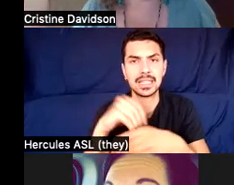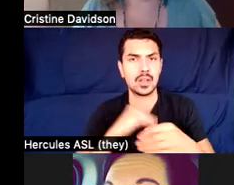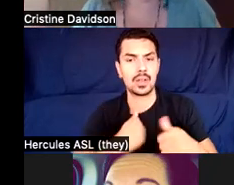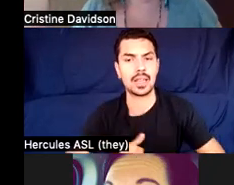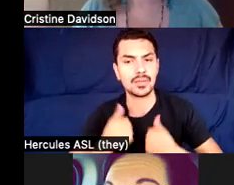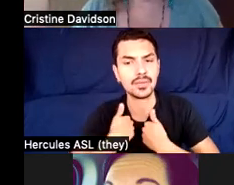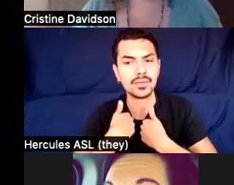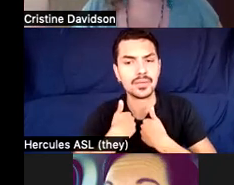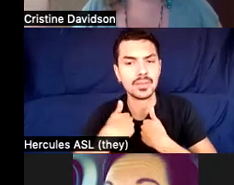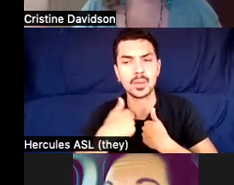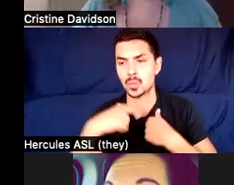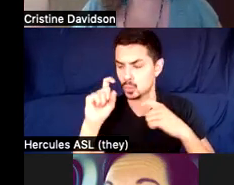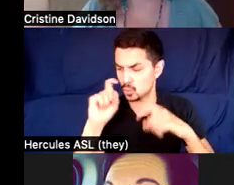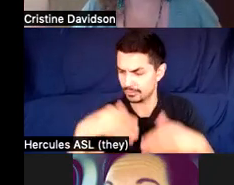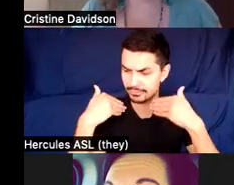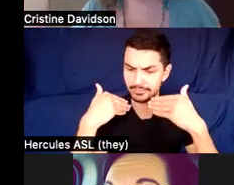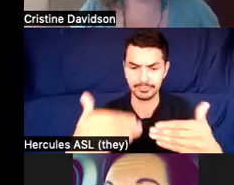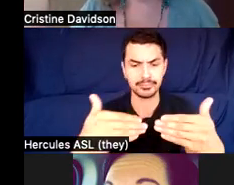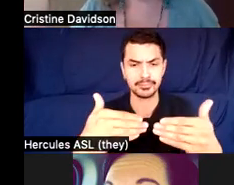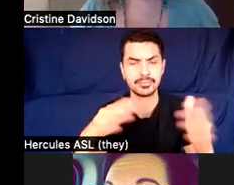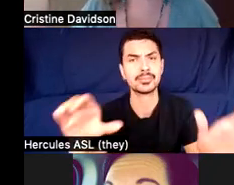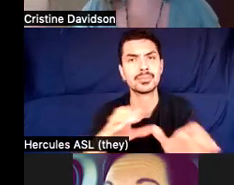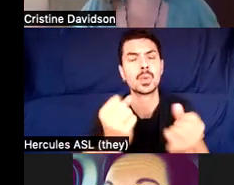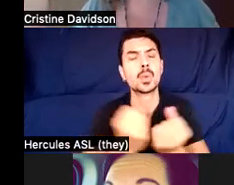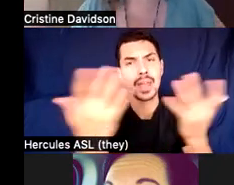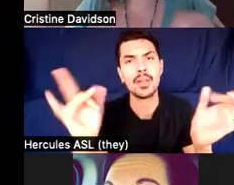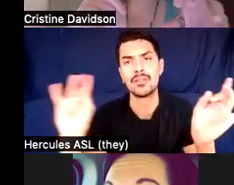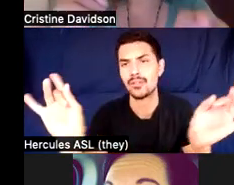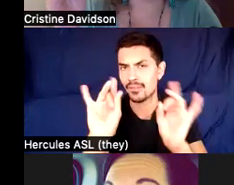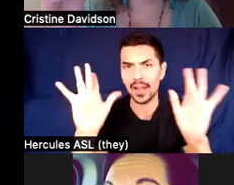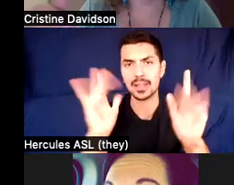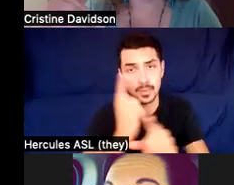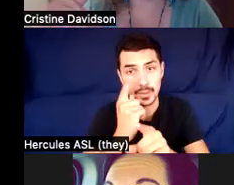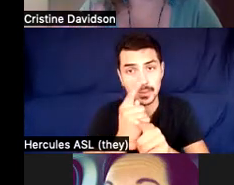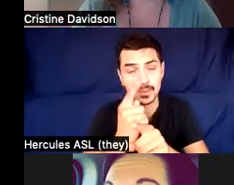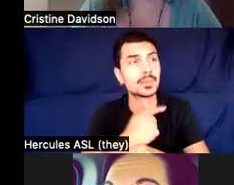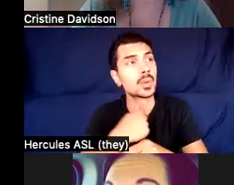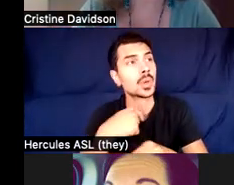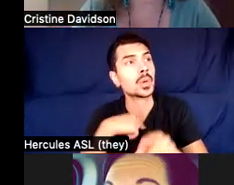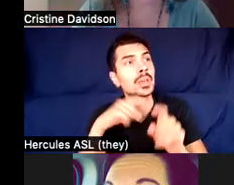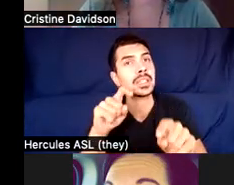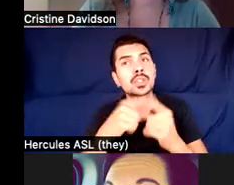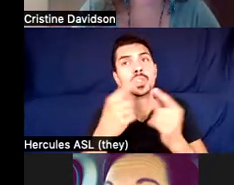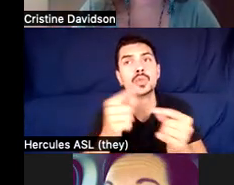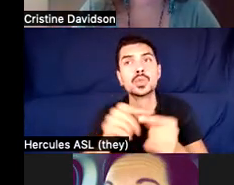and sexual human beings without violence, right? And what do we need to do to change that?